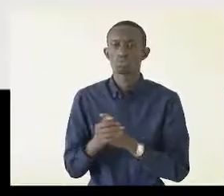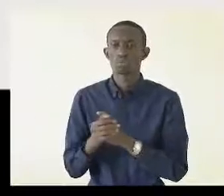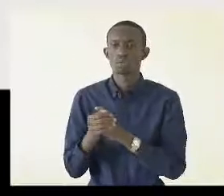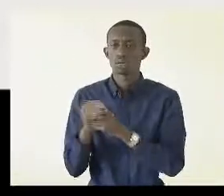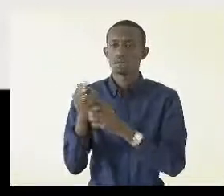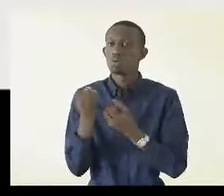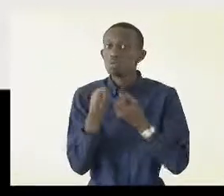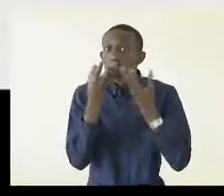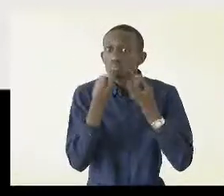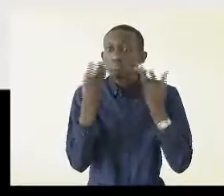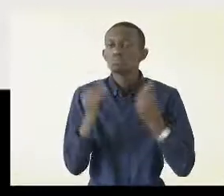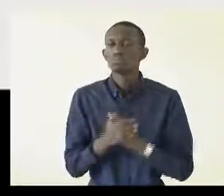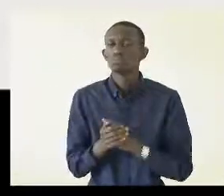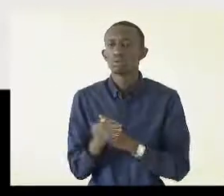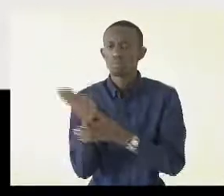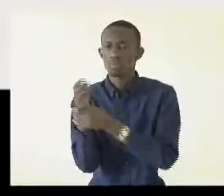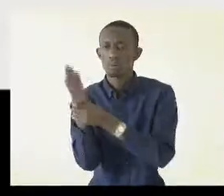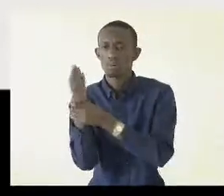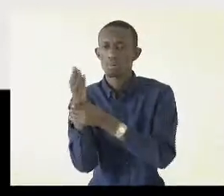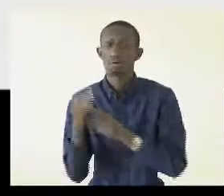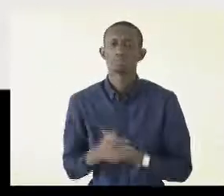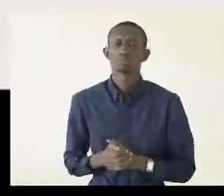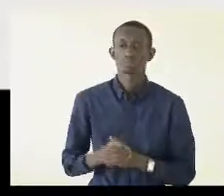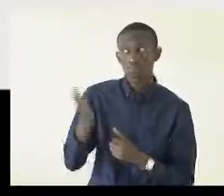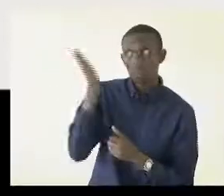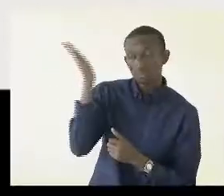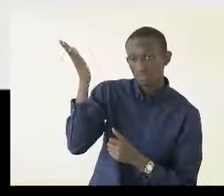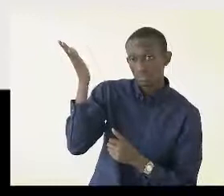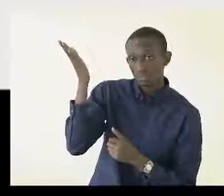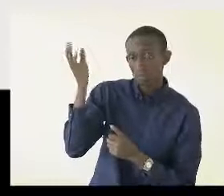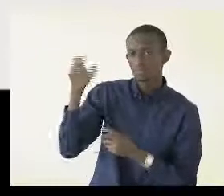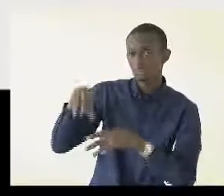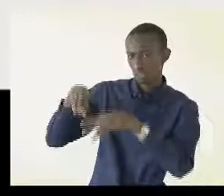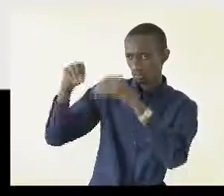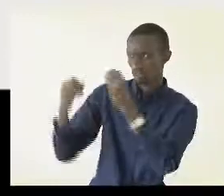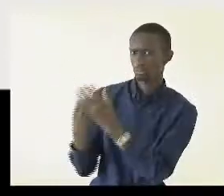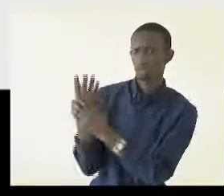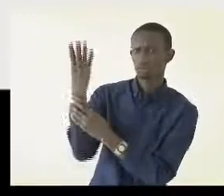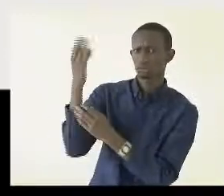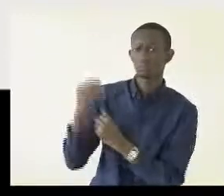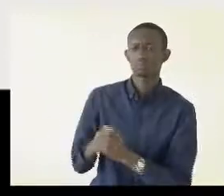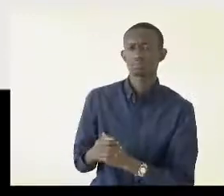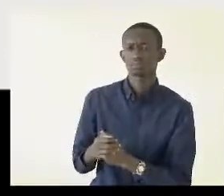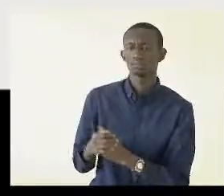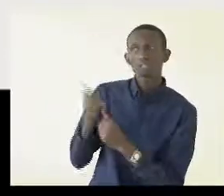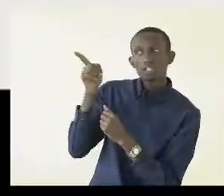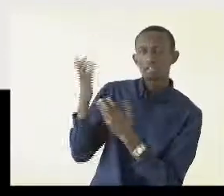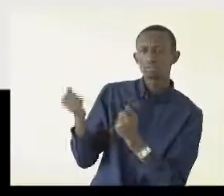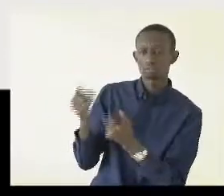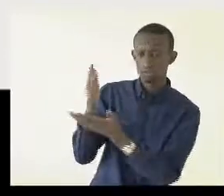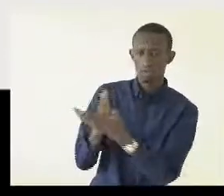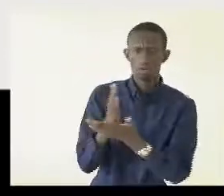Students, this is a plant, of course, which we have to protect. It has different